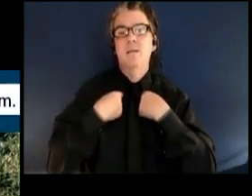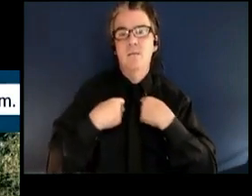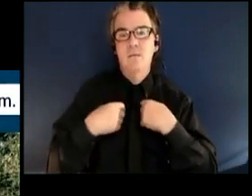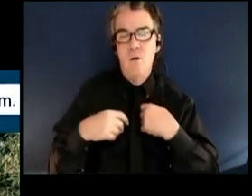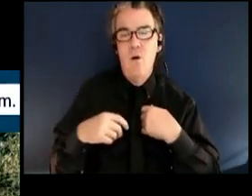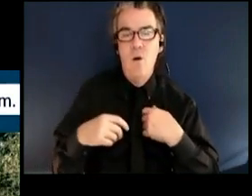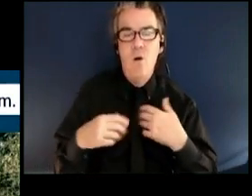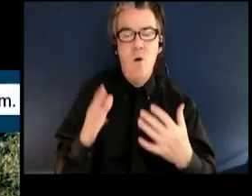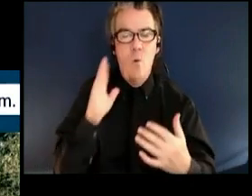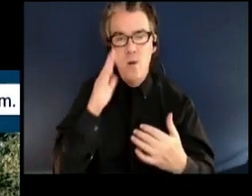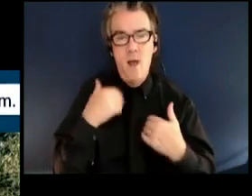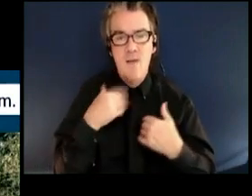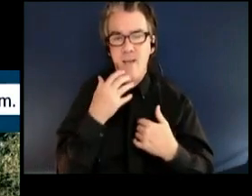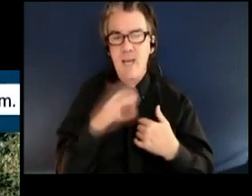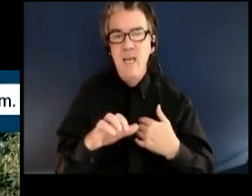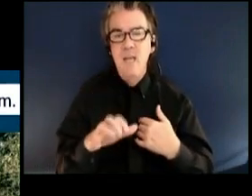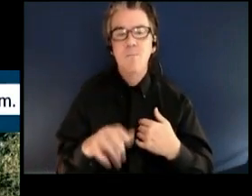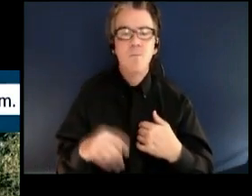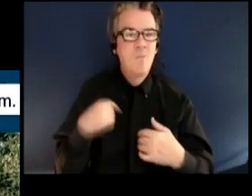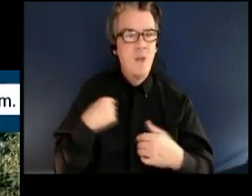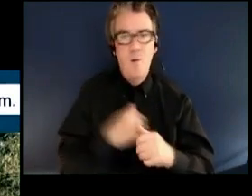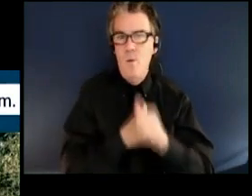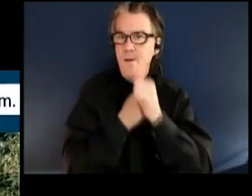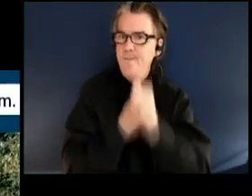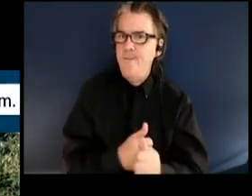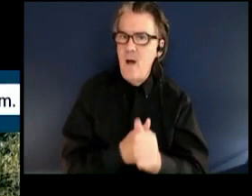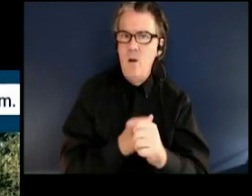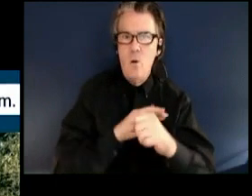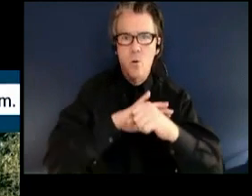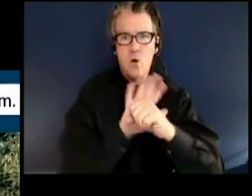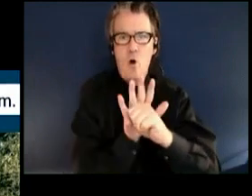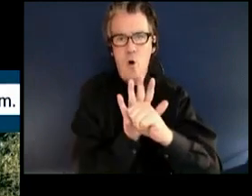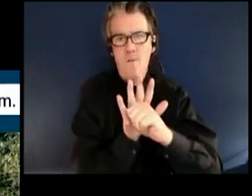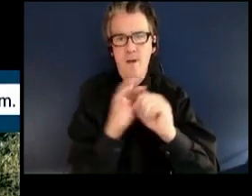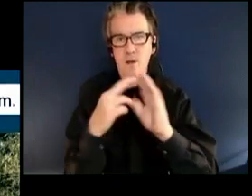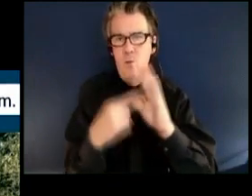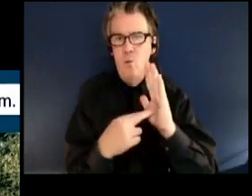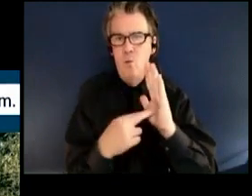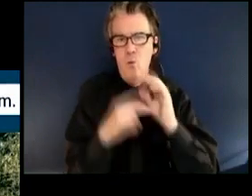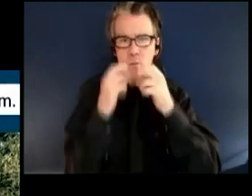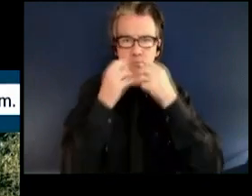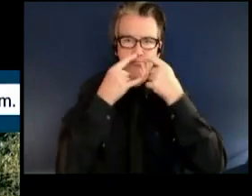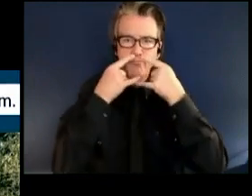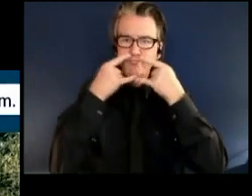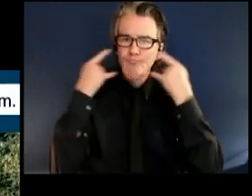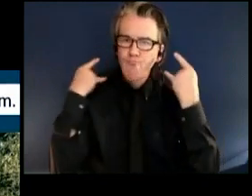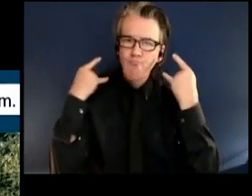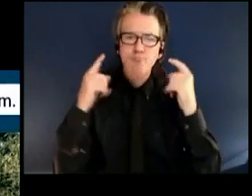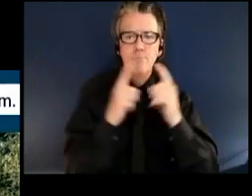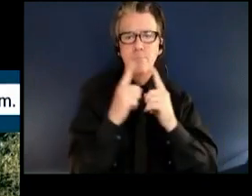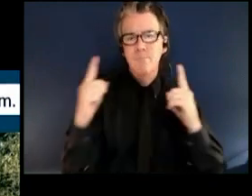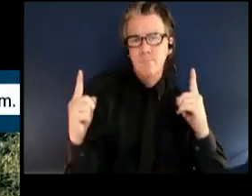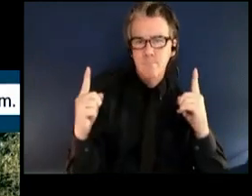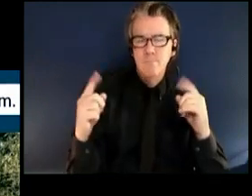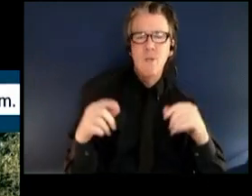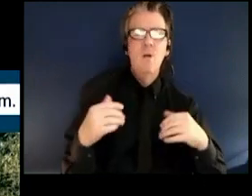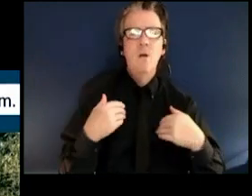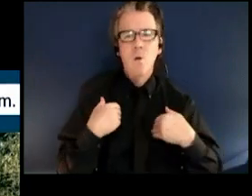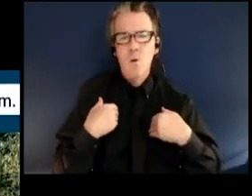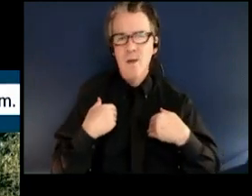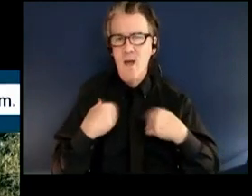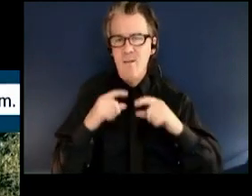health considerations, and that includes physical distancing, temperature checks that are administered prior to ever entering an